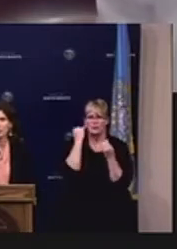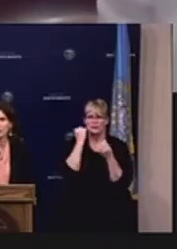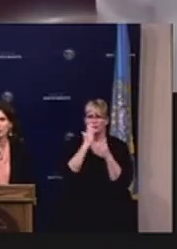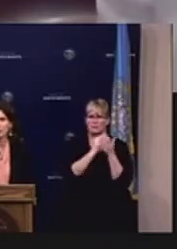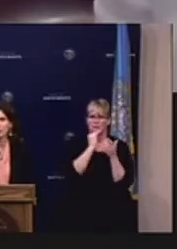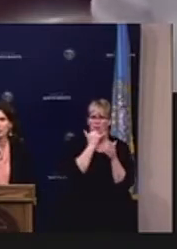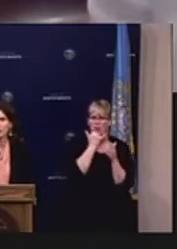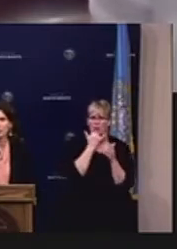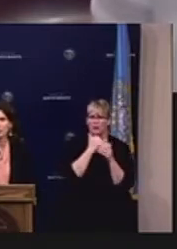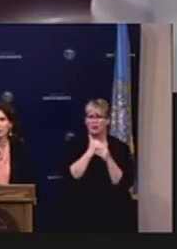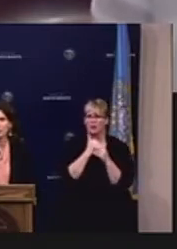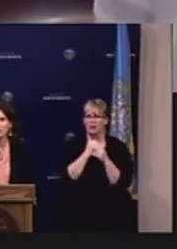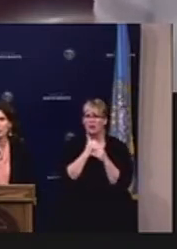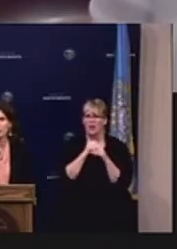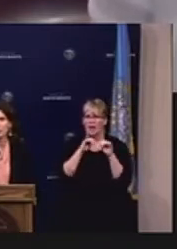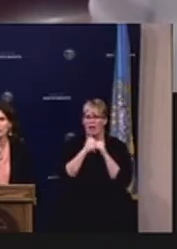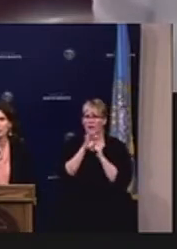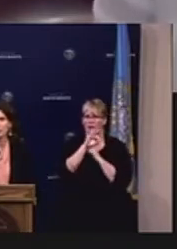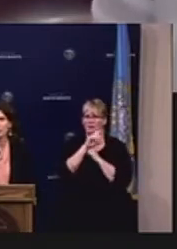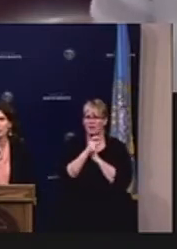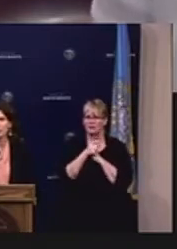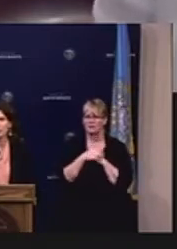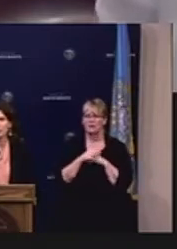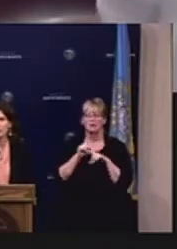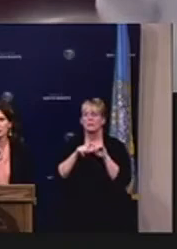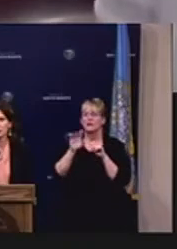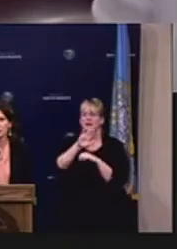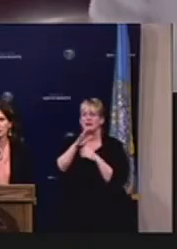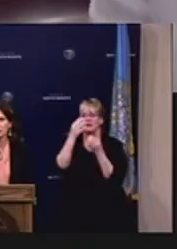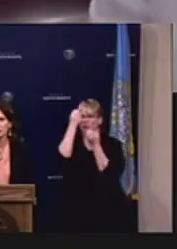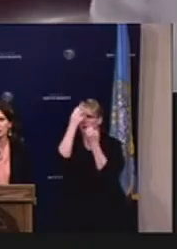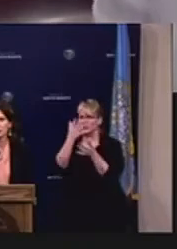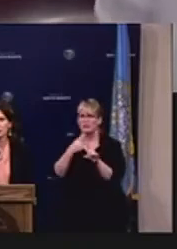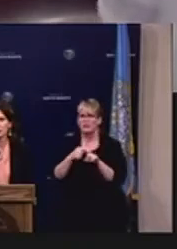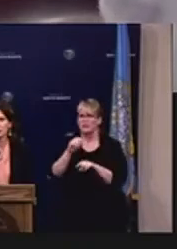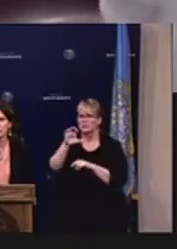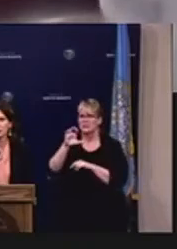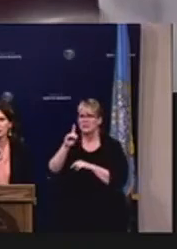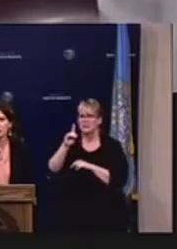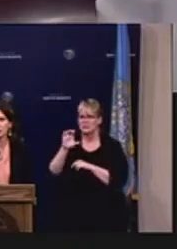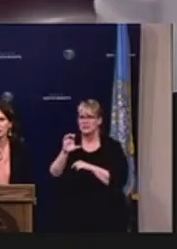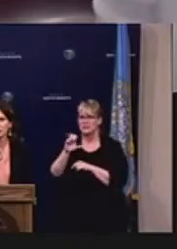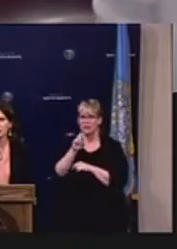But there's never been any documentation or information from the CDC or